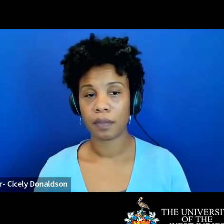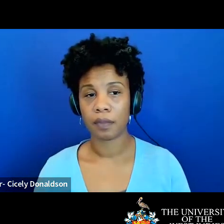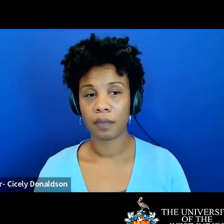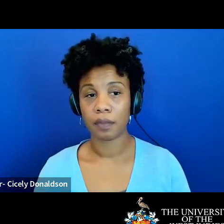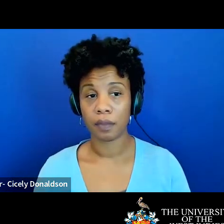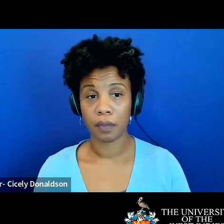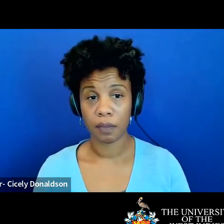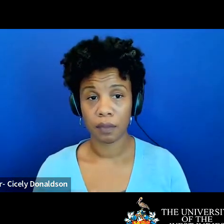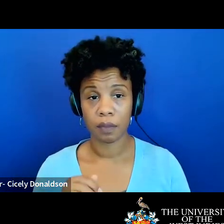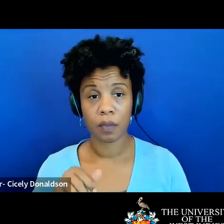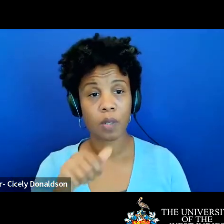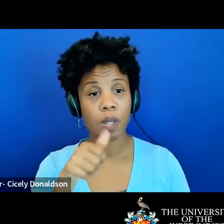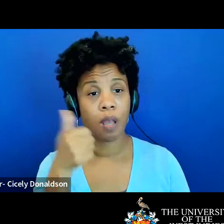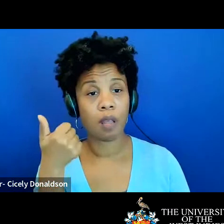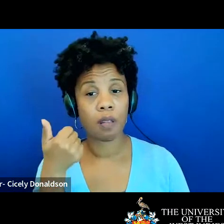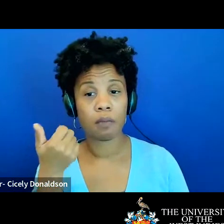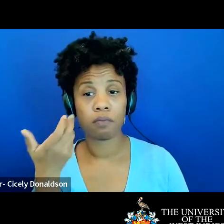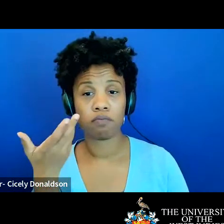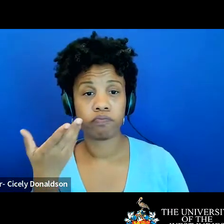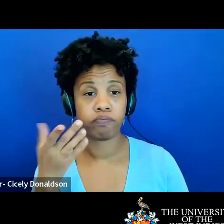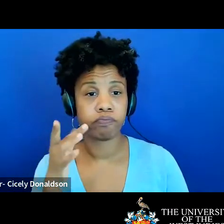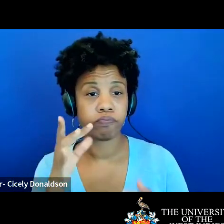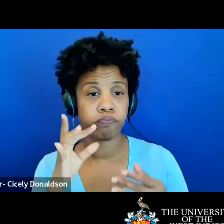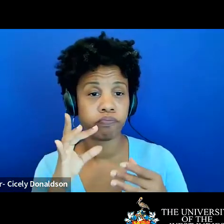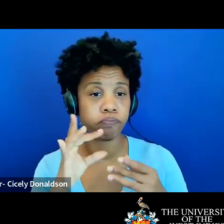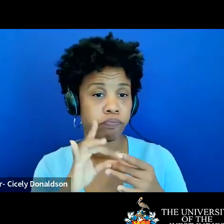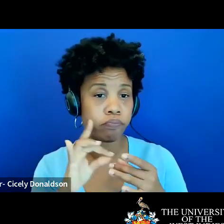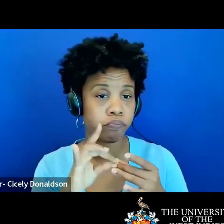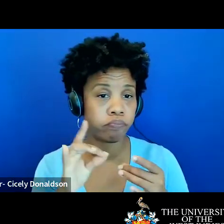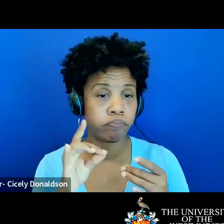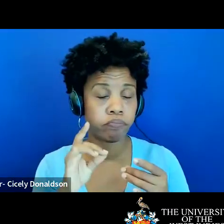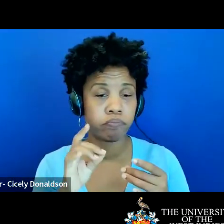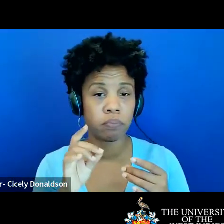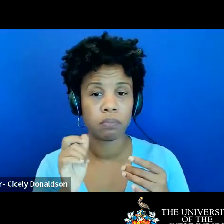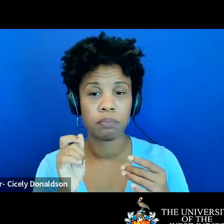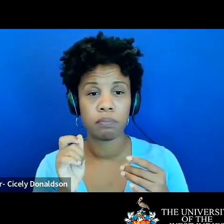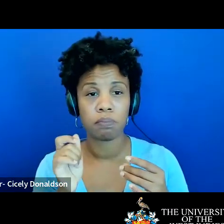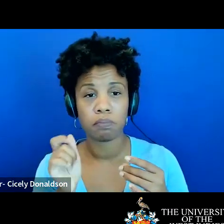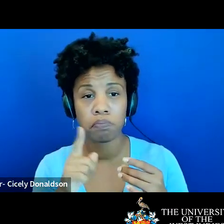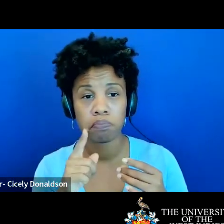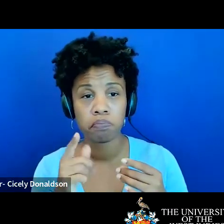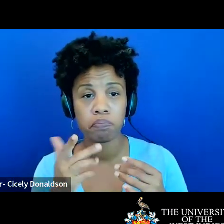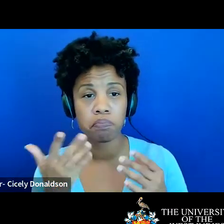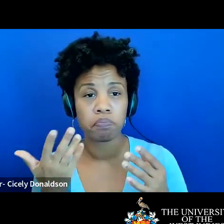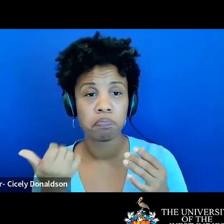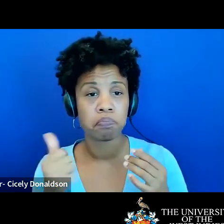Anyone else has anything that they would like to flag at this time or add?